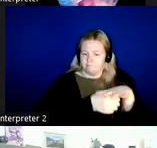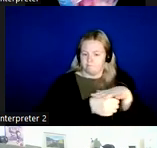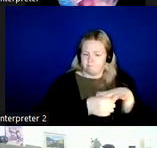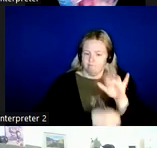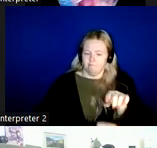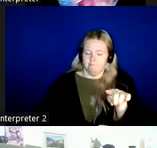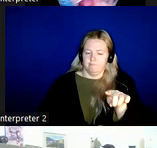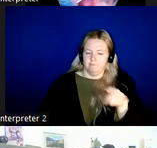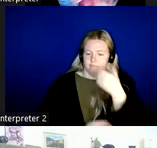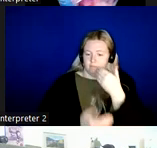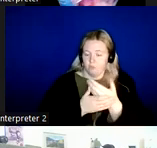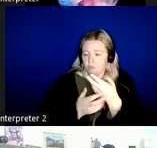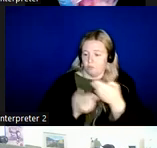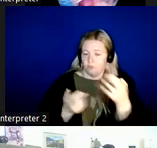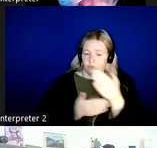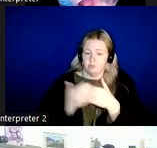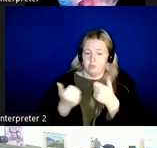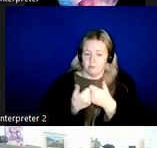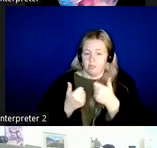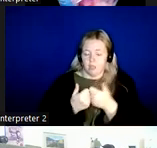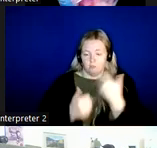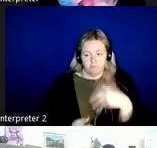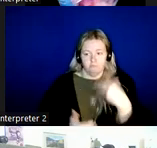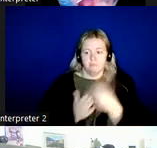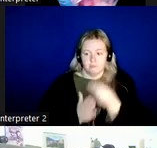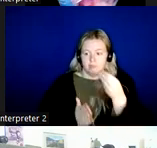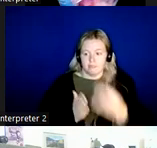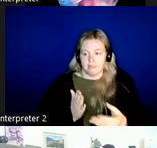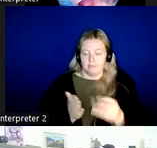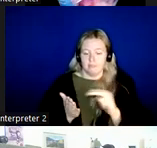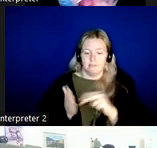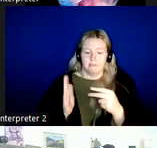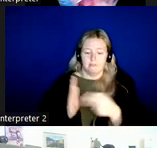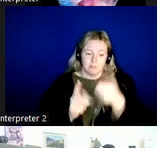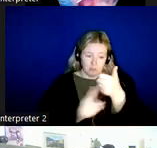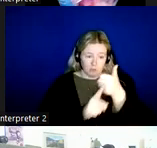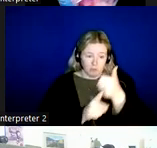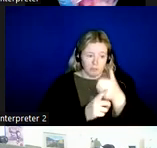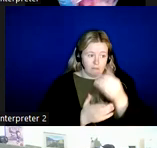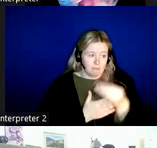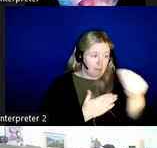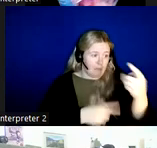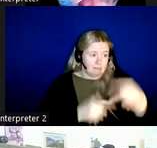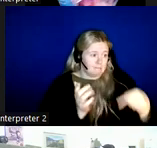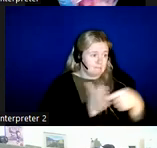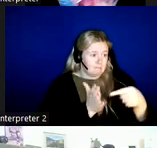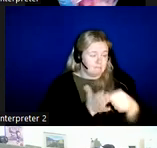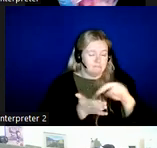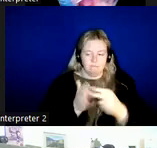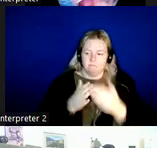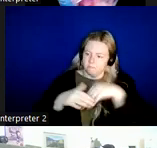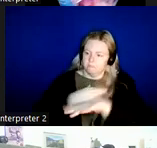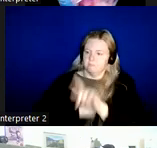resource to have. Some of those games are quite pricey, so rather than having to spend money on a game, you can come into the library and get it checked